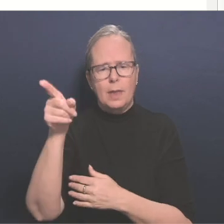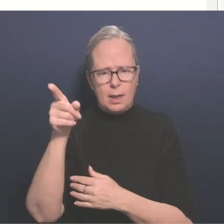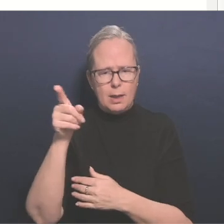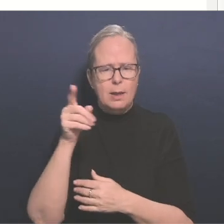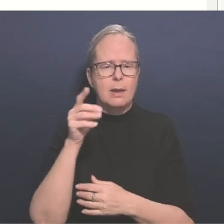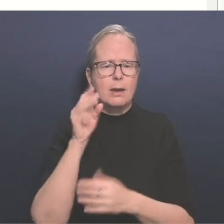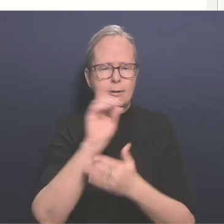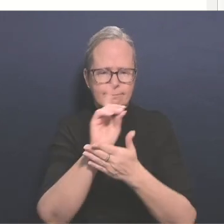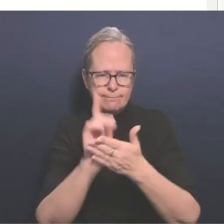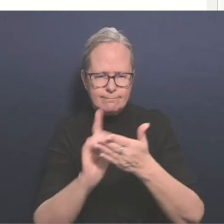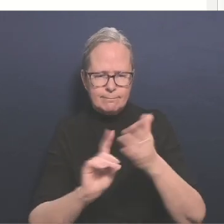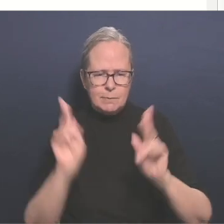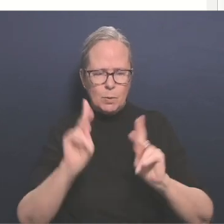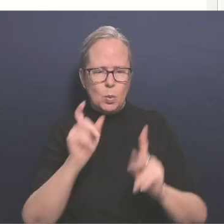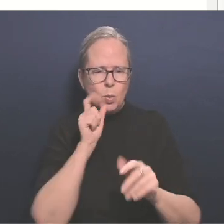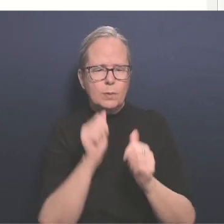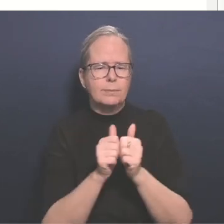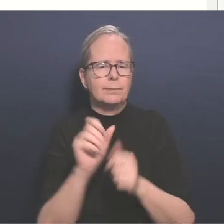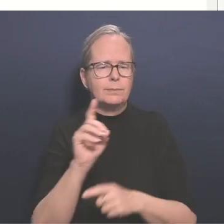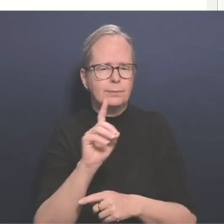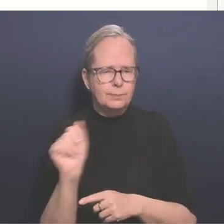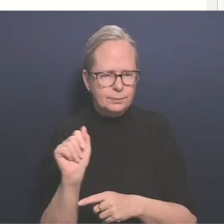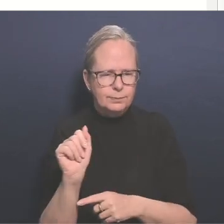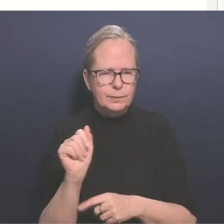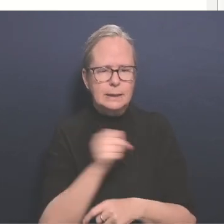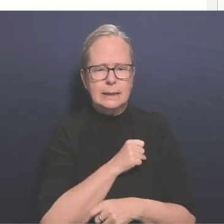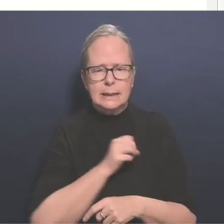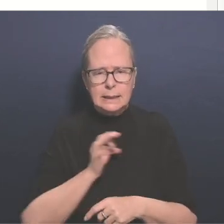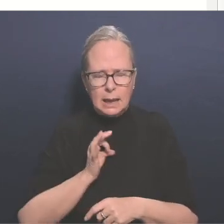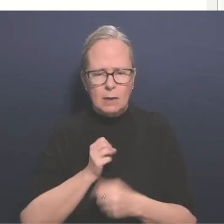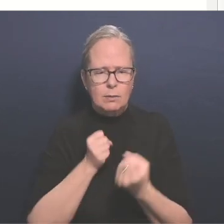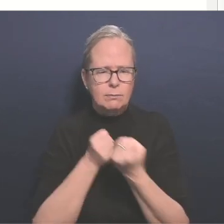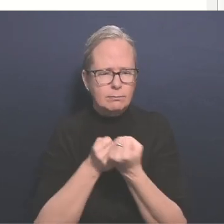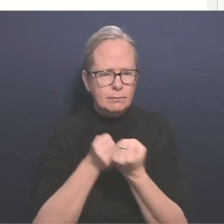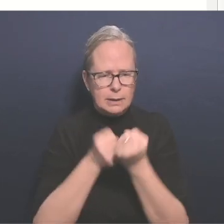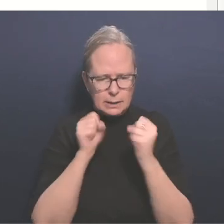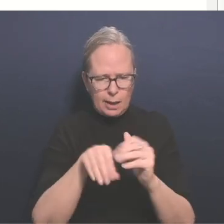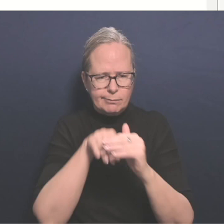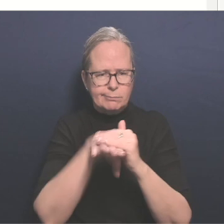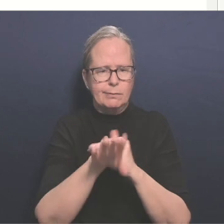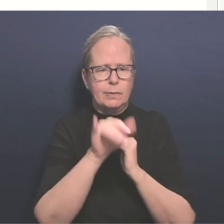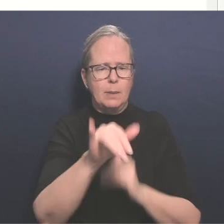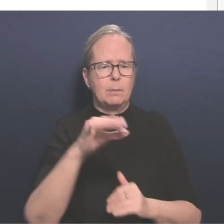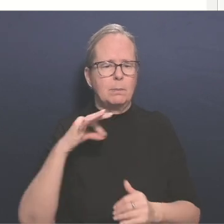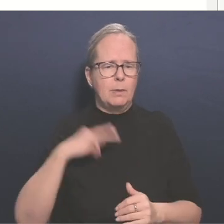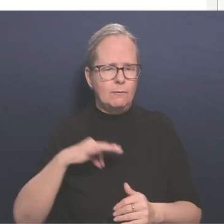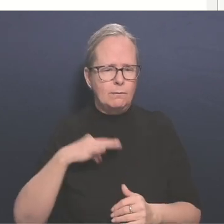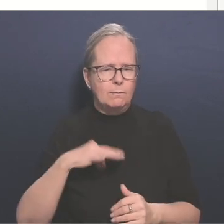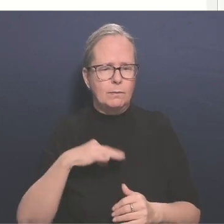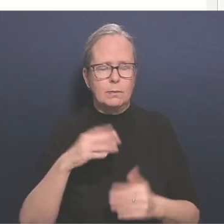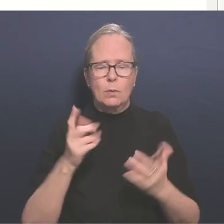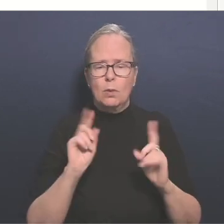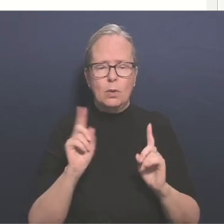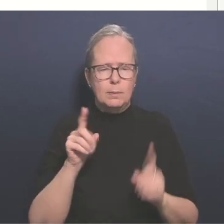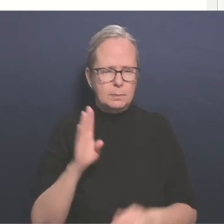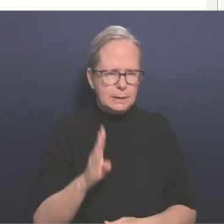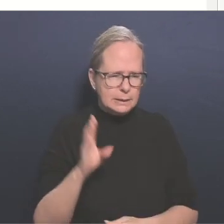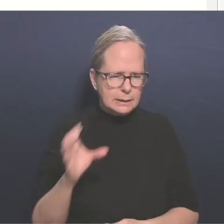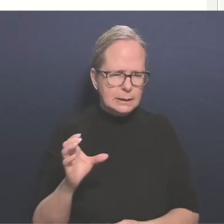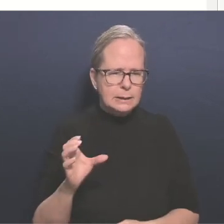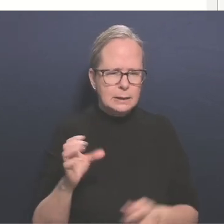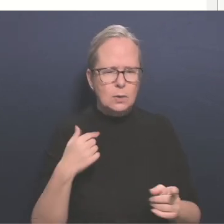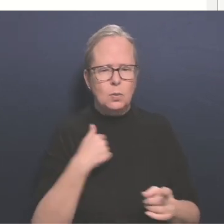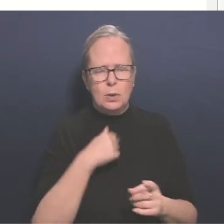to be the 4 key ones that at a minimum people should be aware of if they don't already have them.